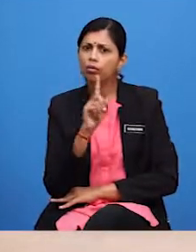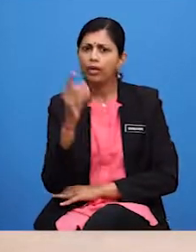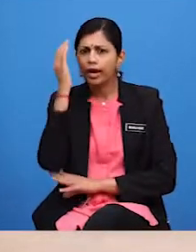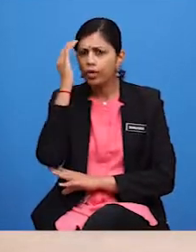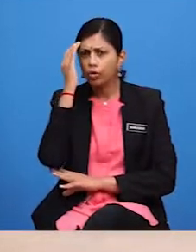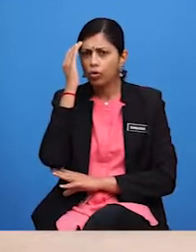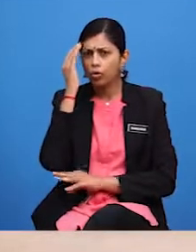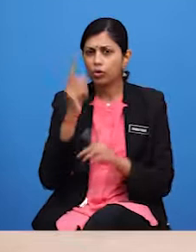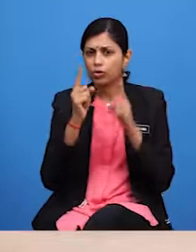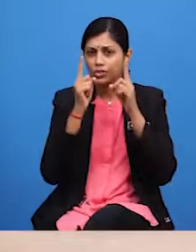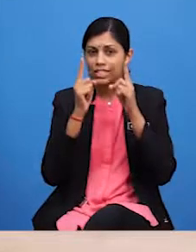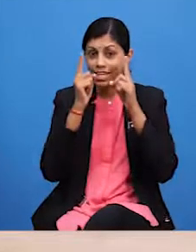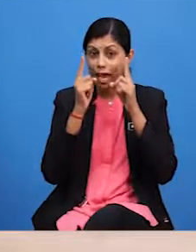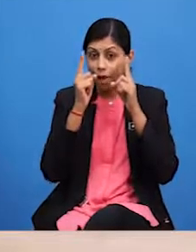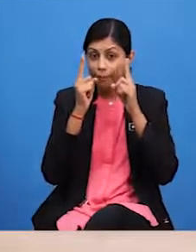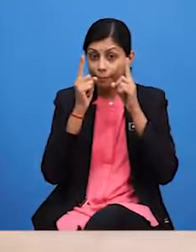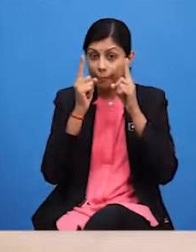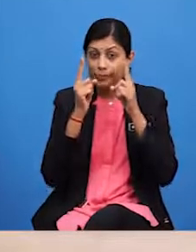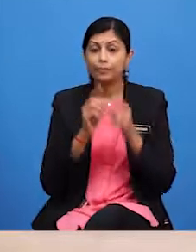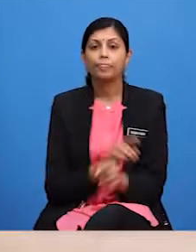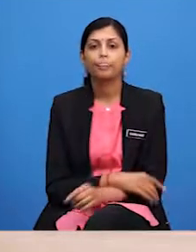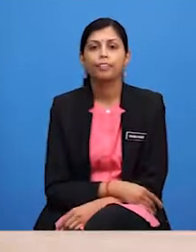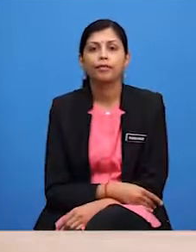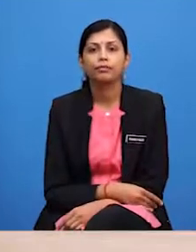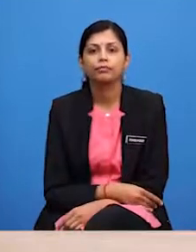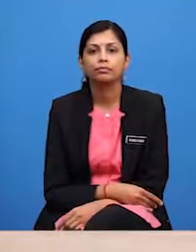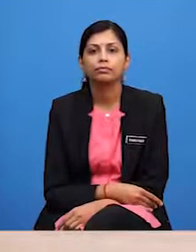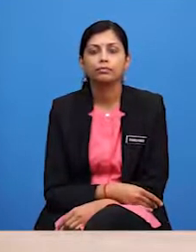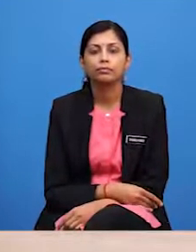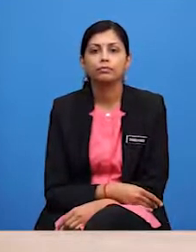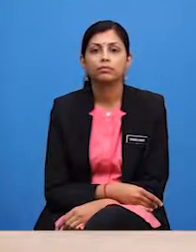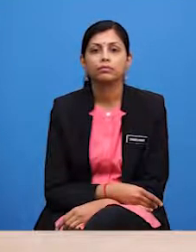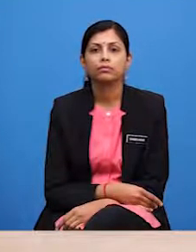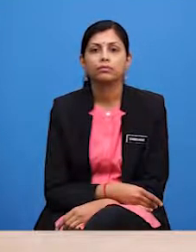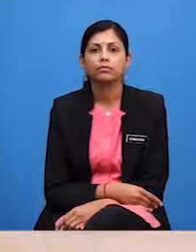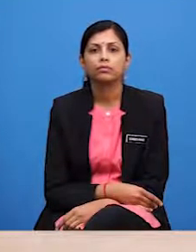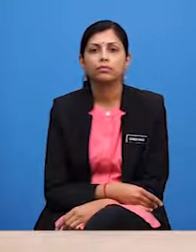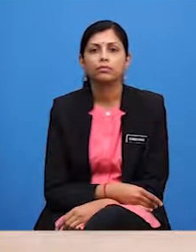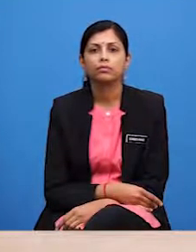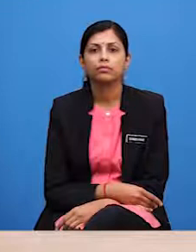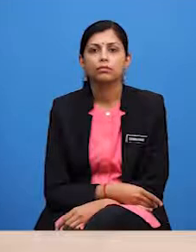paragraph 2. The screen has highlighted the answer for you.